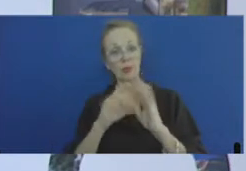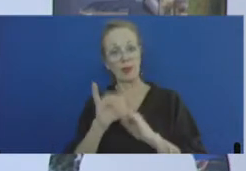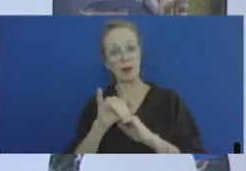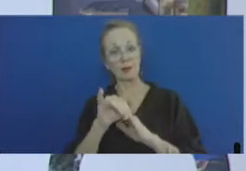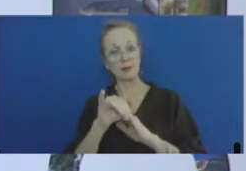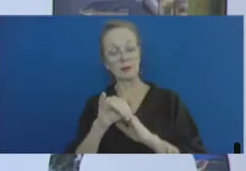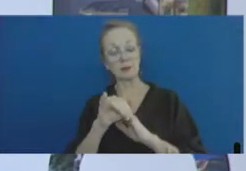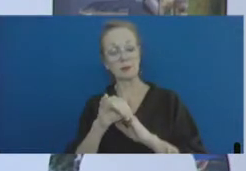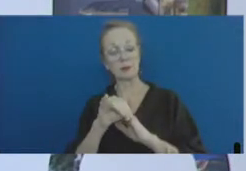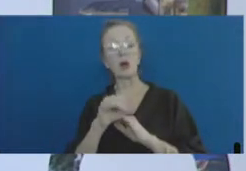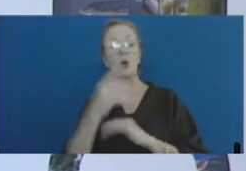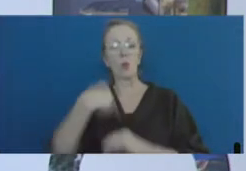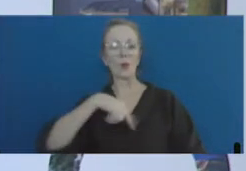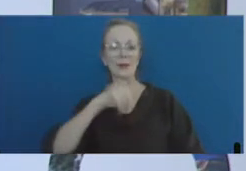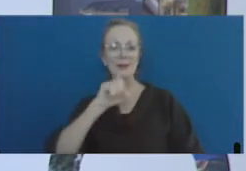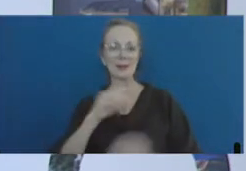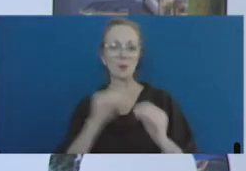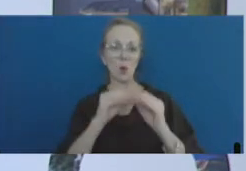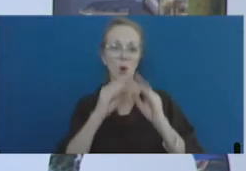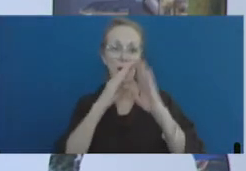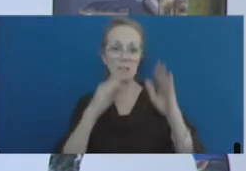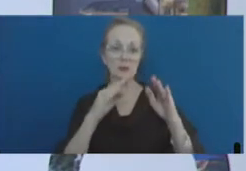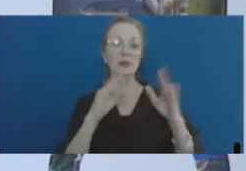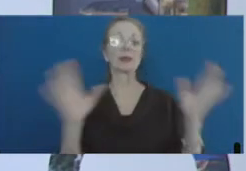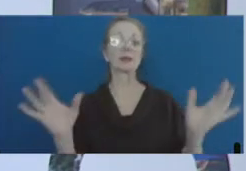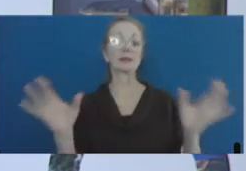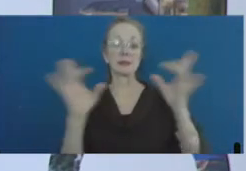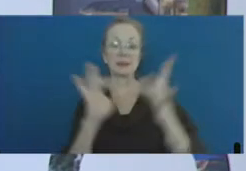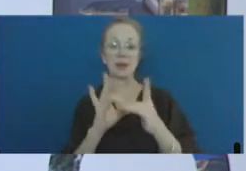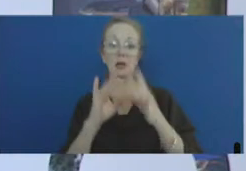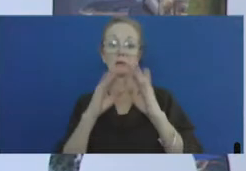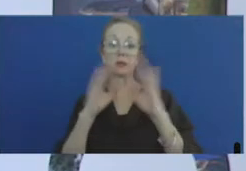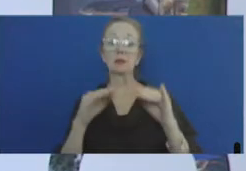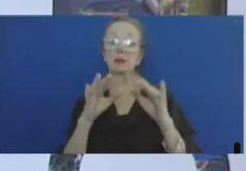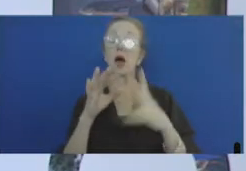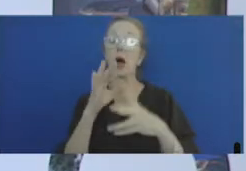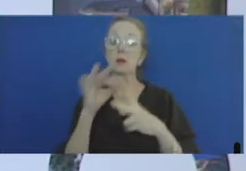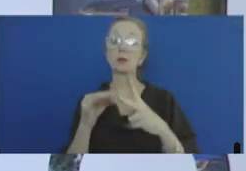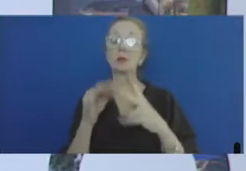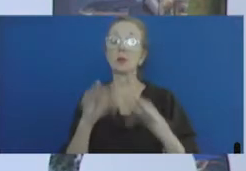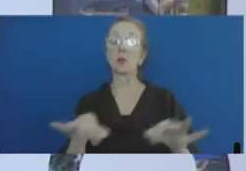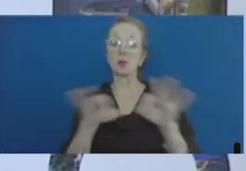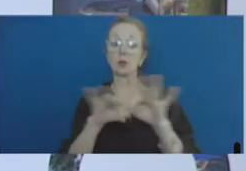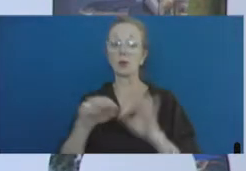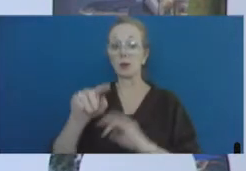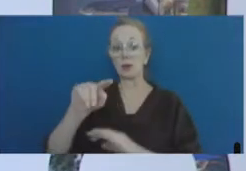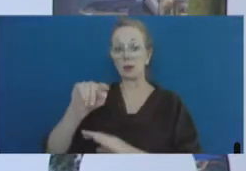need more housing, and attached housing is an option and is important for townhomes and home ownership. So